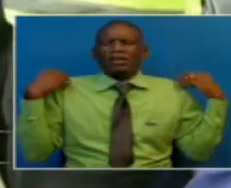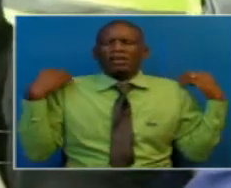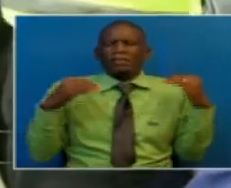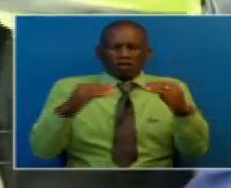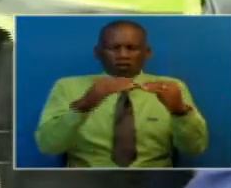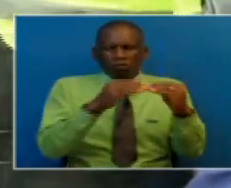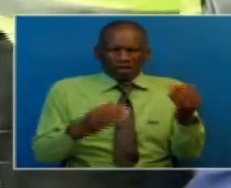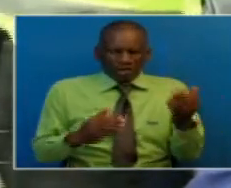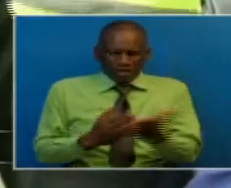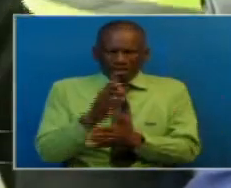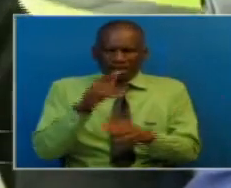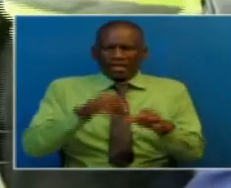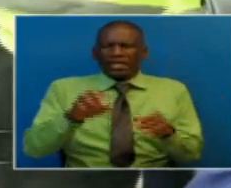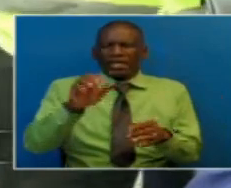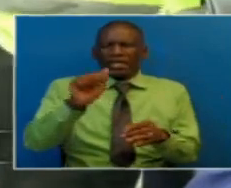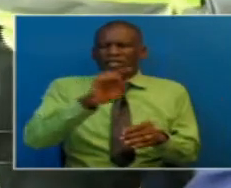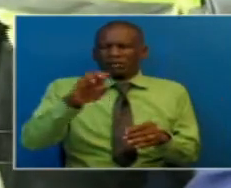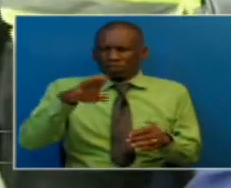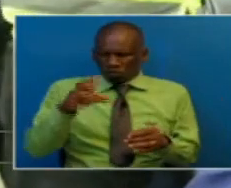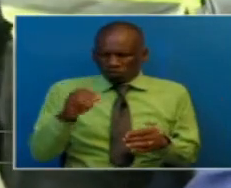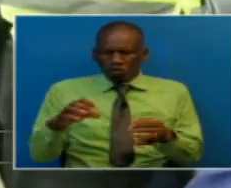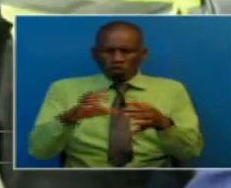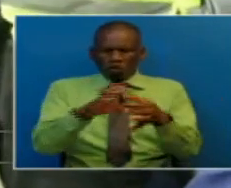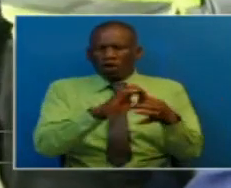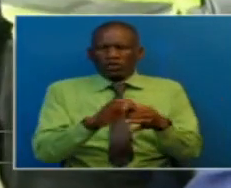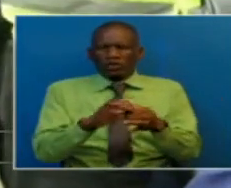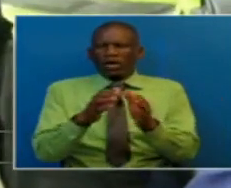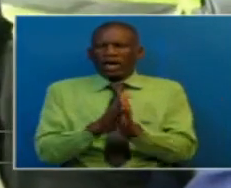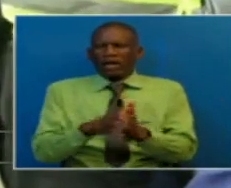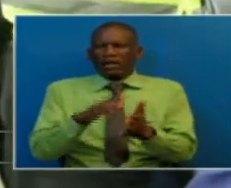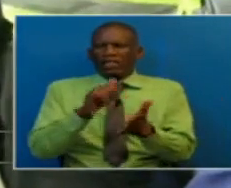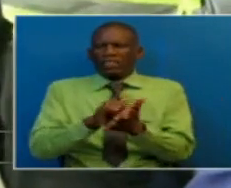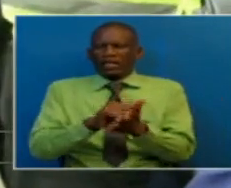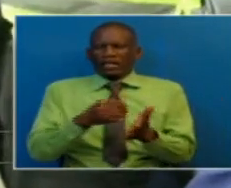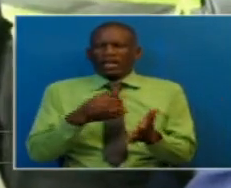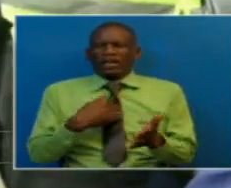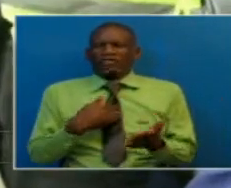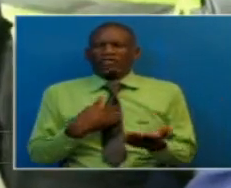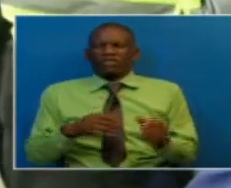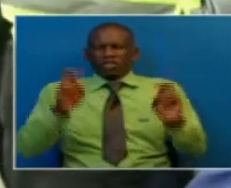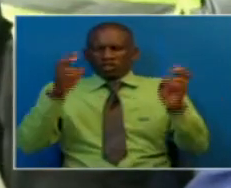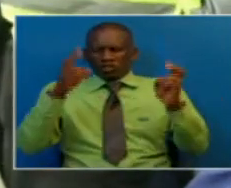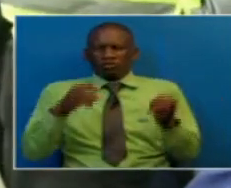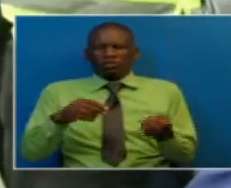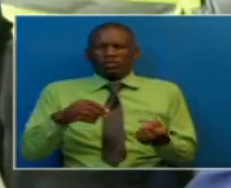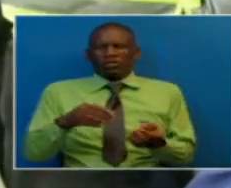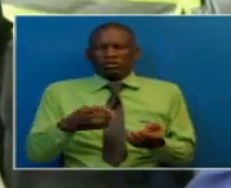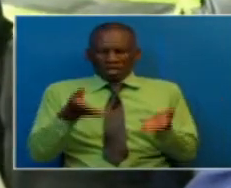rights under the Azimio la Umoja coalition, and that has matter stand.